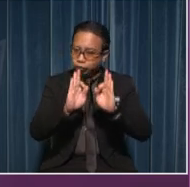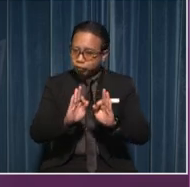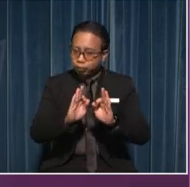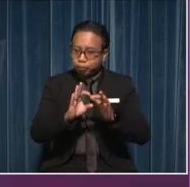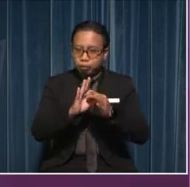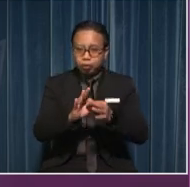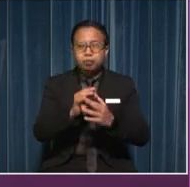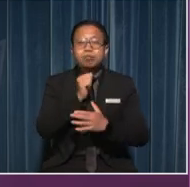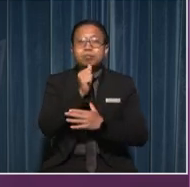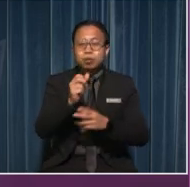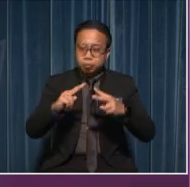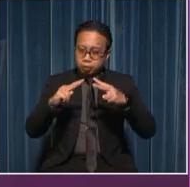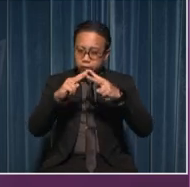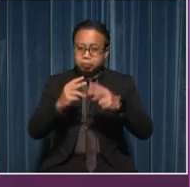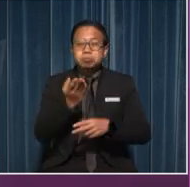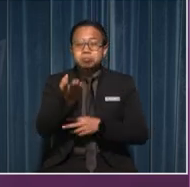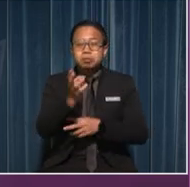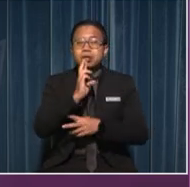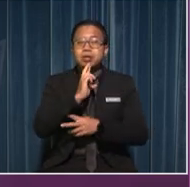non-prism. They are